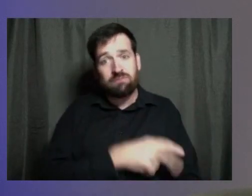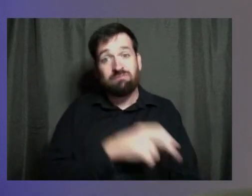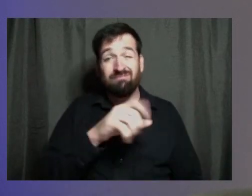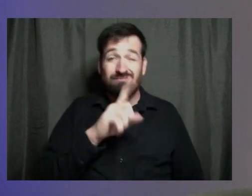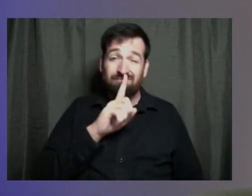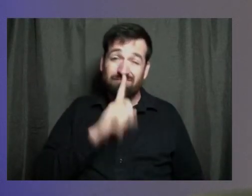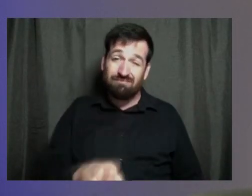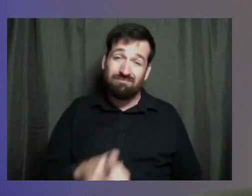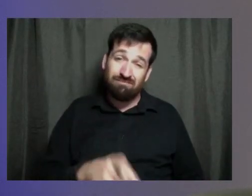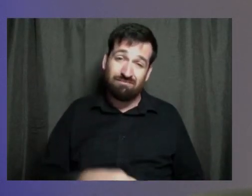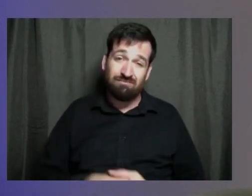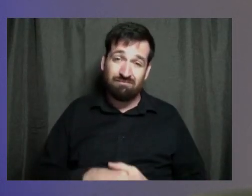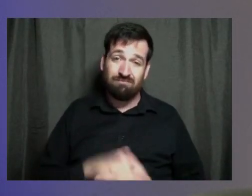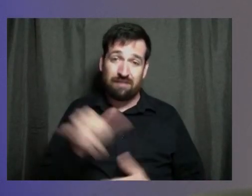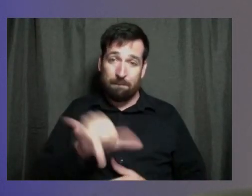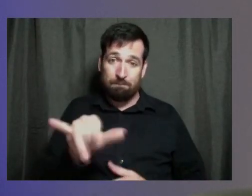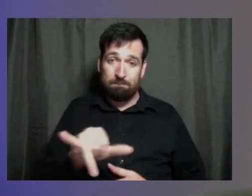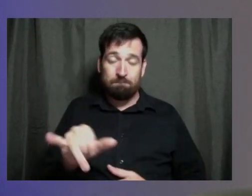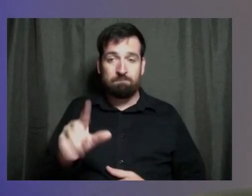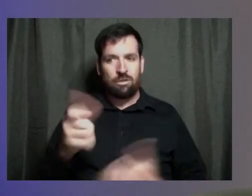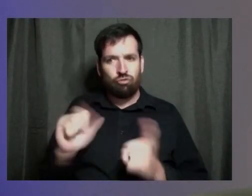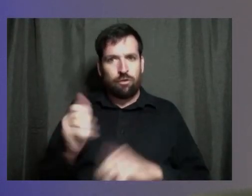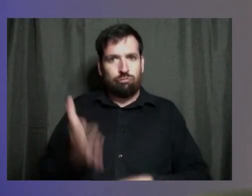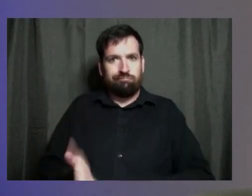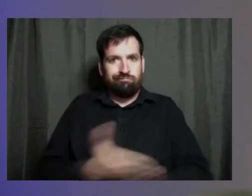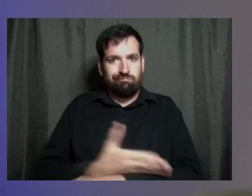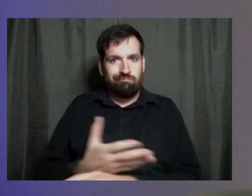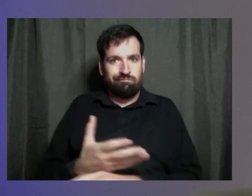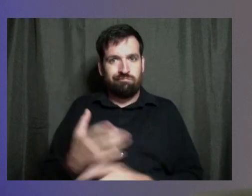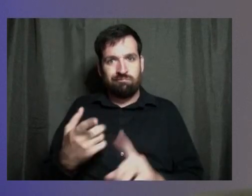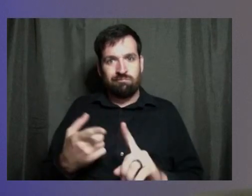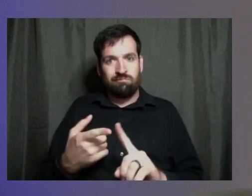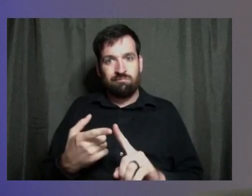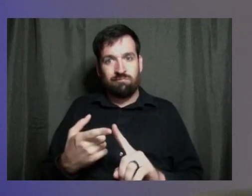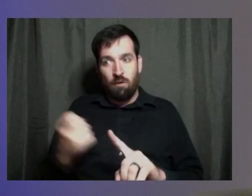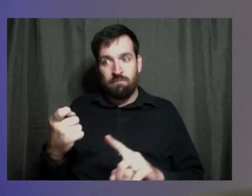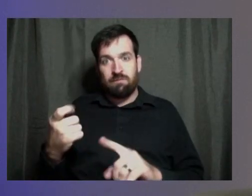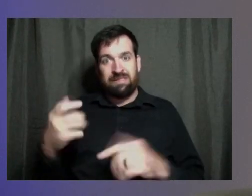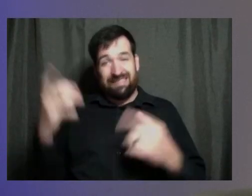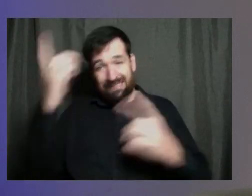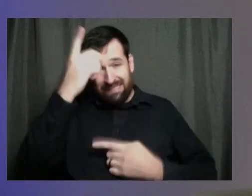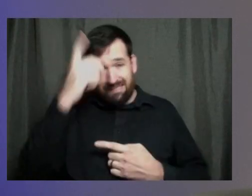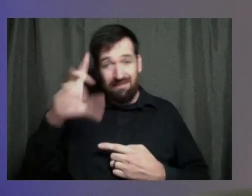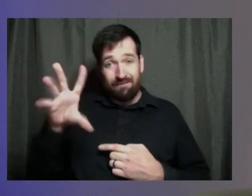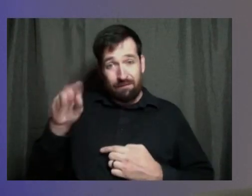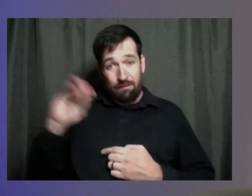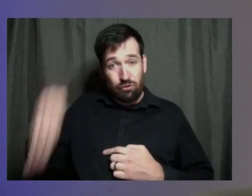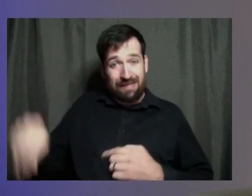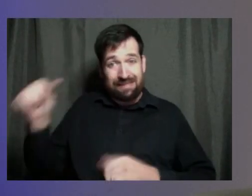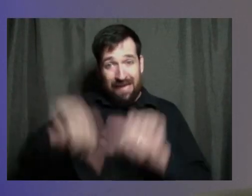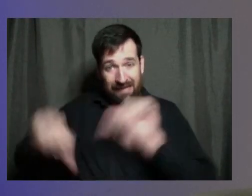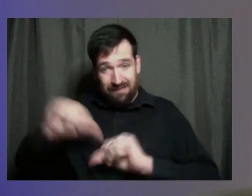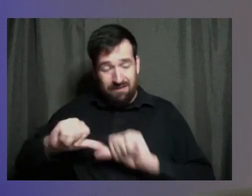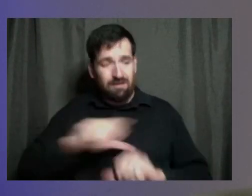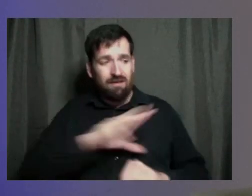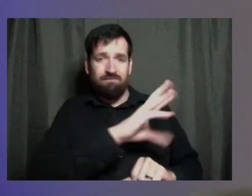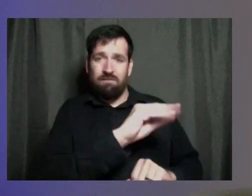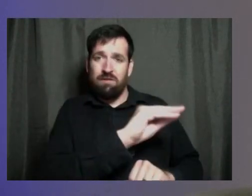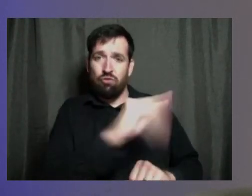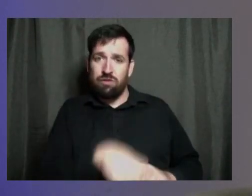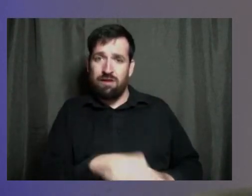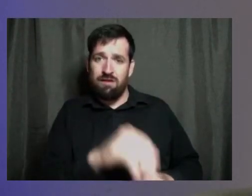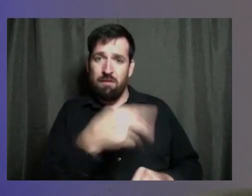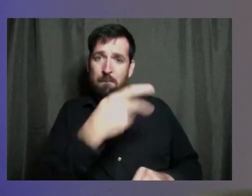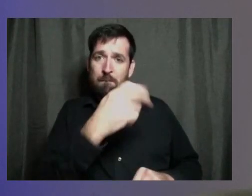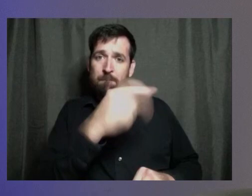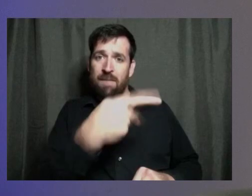Trying to heal from a difficult disease is 50% science and 50% pep rally. And where do you find that support? Where do you